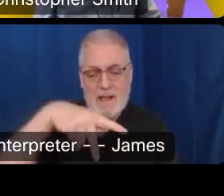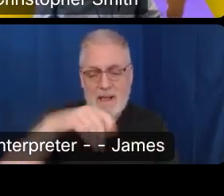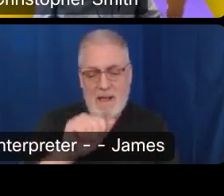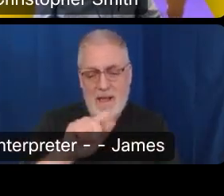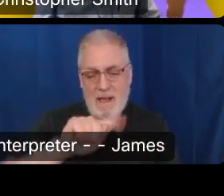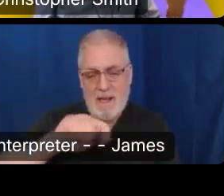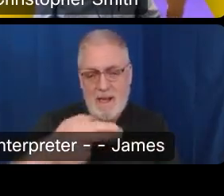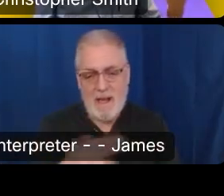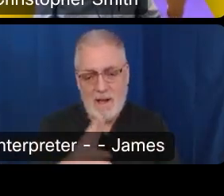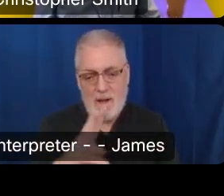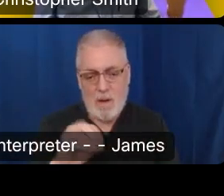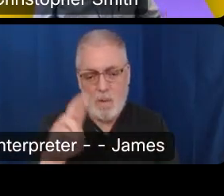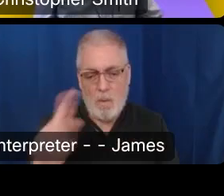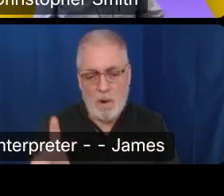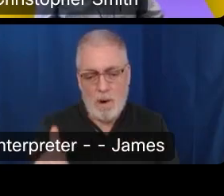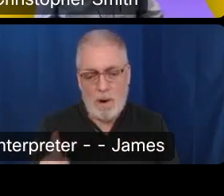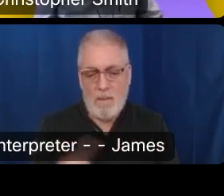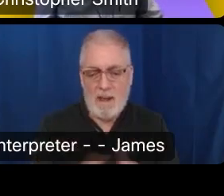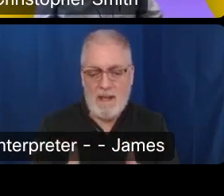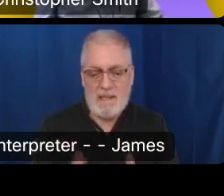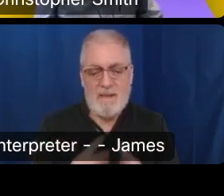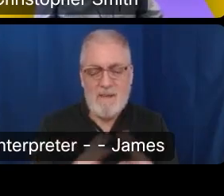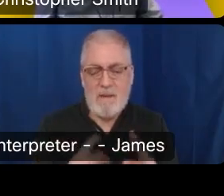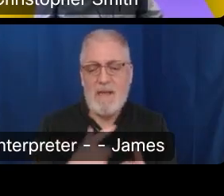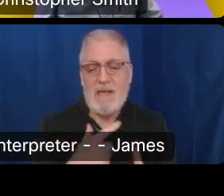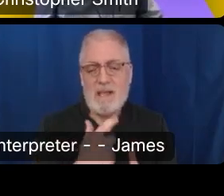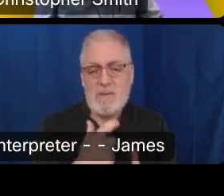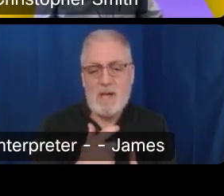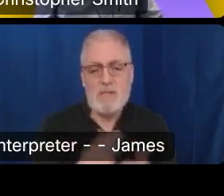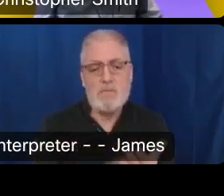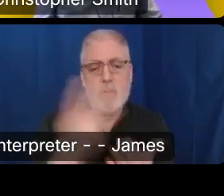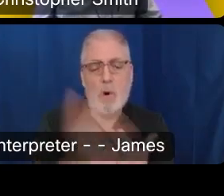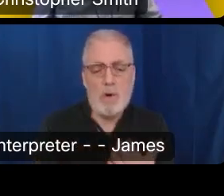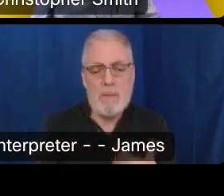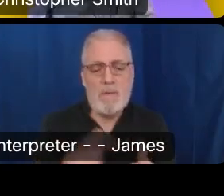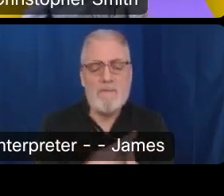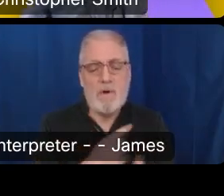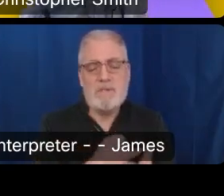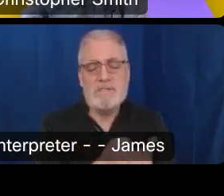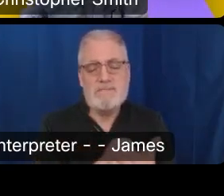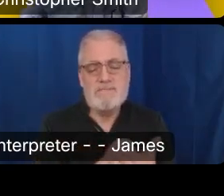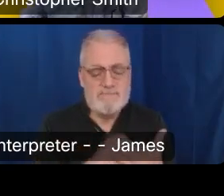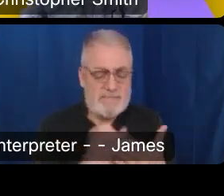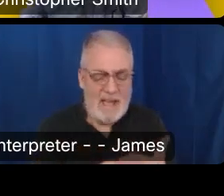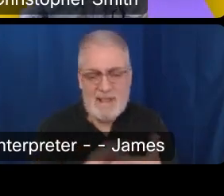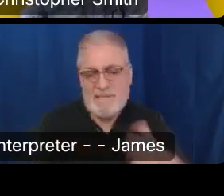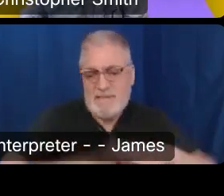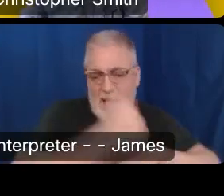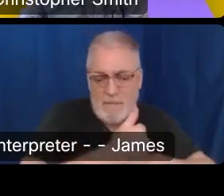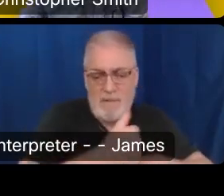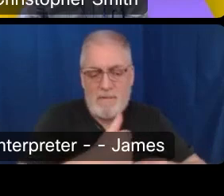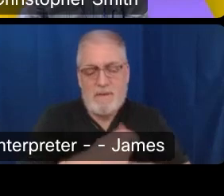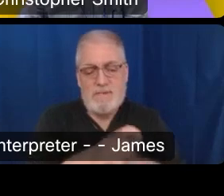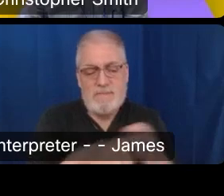these programs get designed for specific ages or specific situations or specific settings